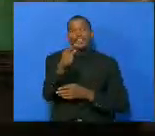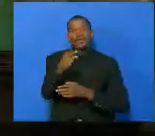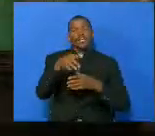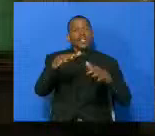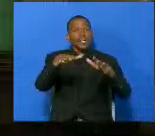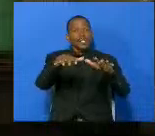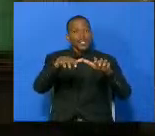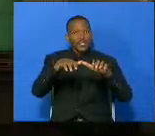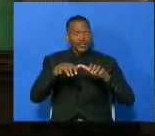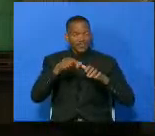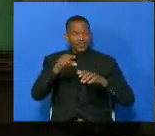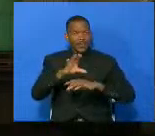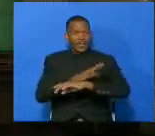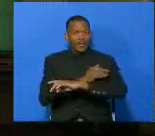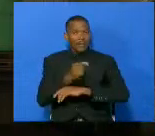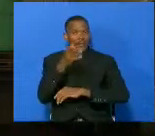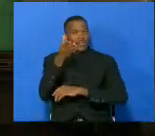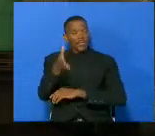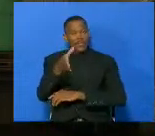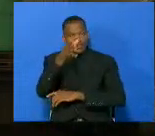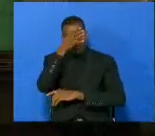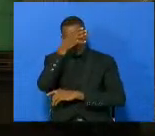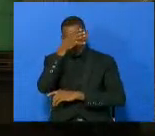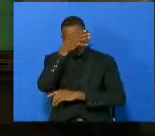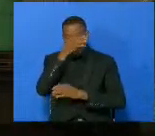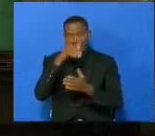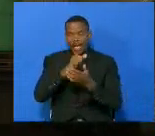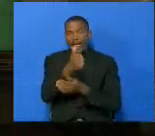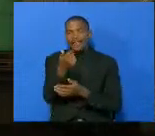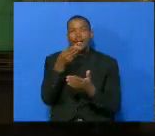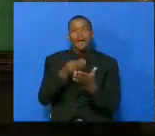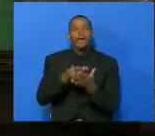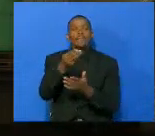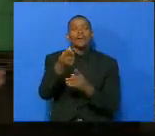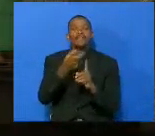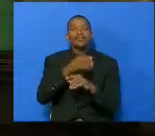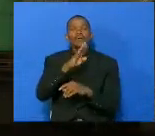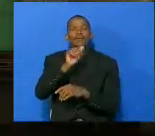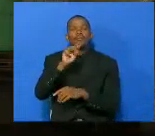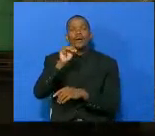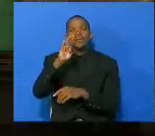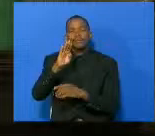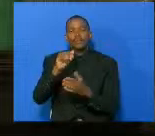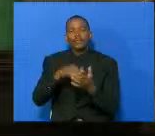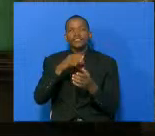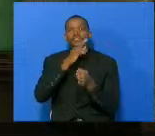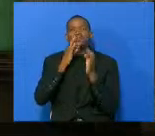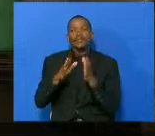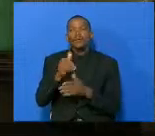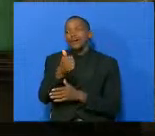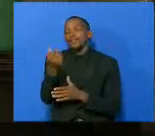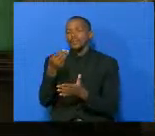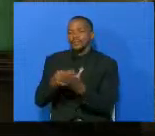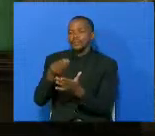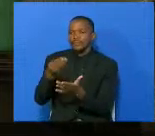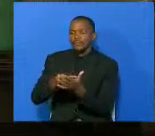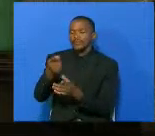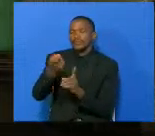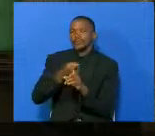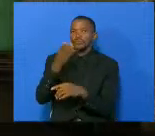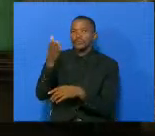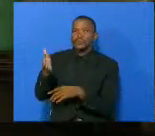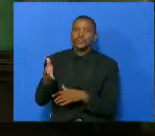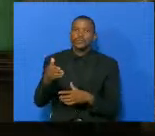tota re le khamphane, e nngwe ne re e reka ko bo Bambo, e nngwe re e reka mo difamare tse dingwe tsa panda